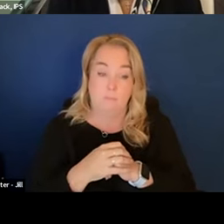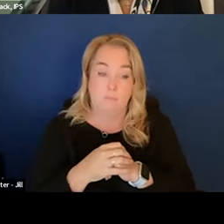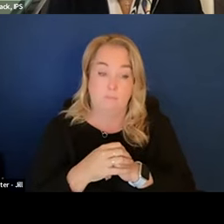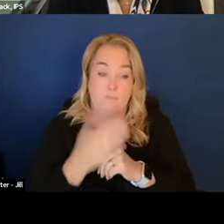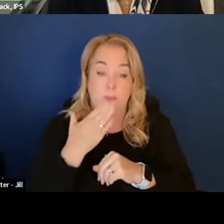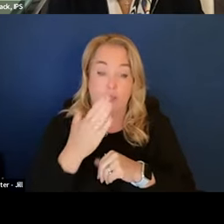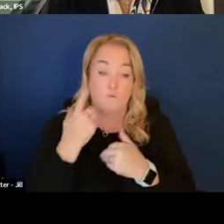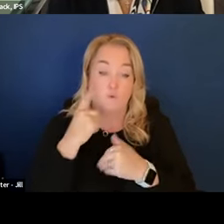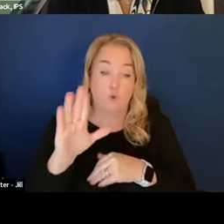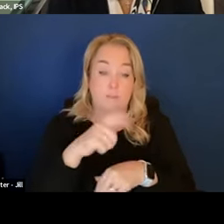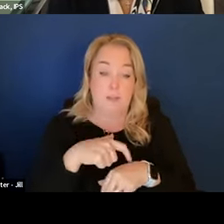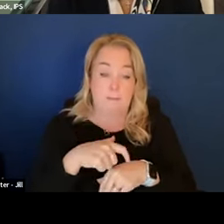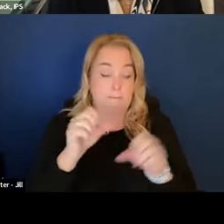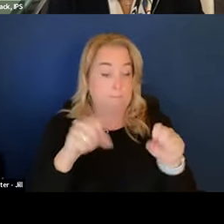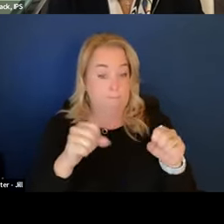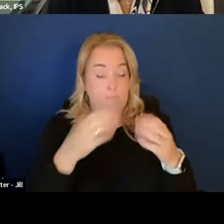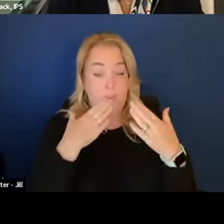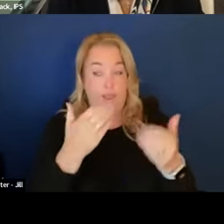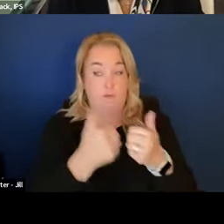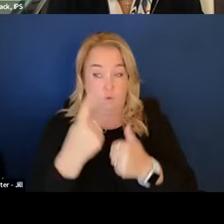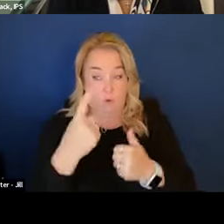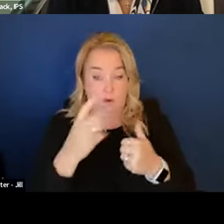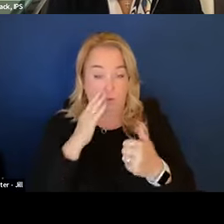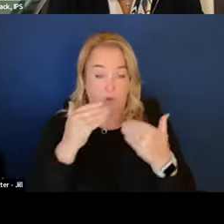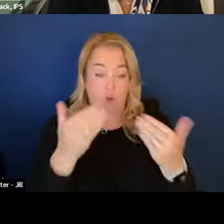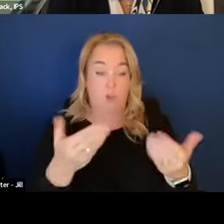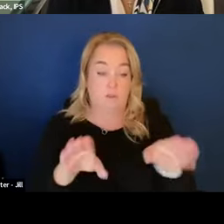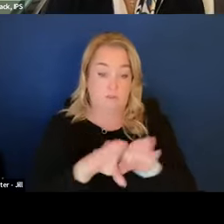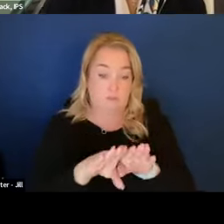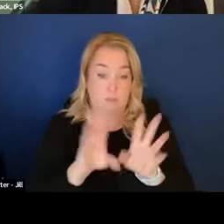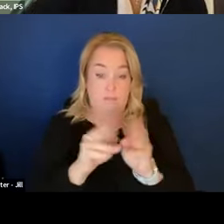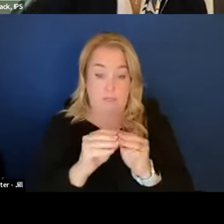thank you all for your time. Yeah, so thanks everybody. So let's go ahead and adjourn the meeting at this time. Mm-hmm.